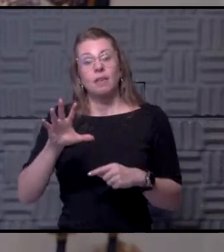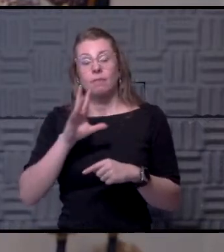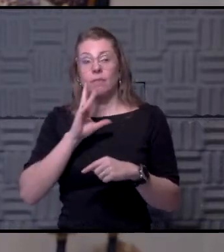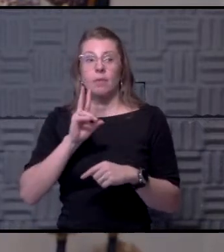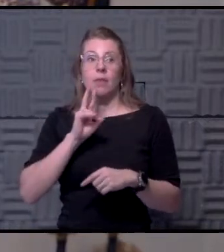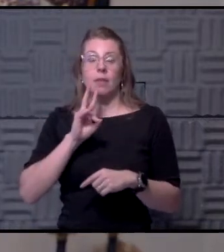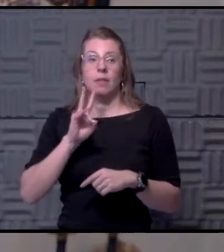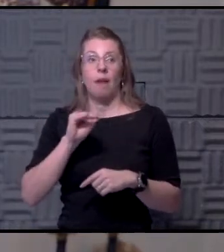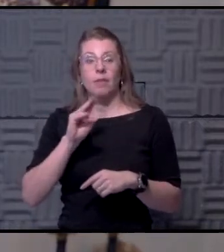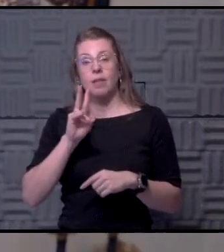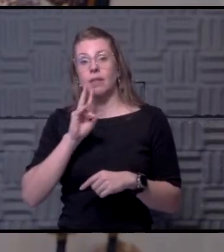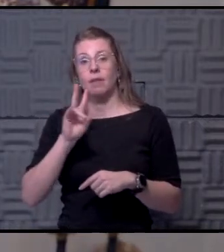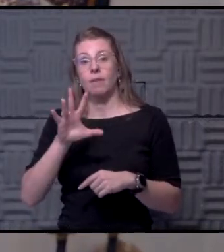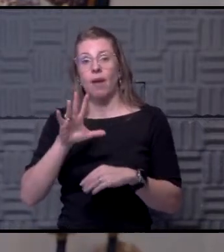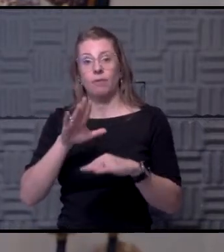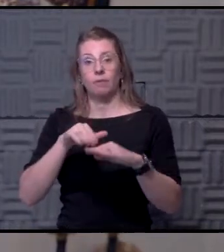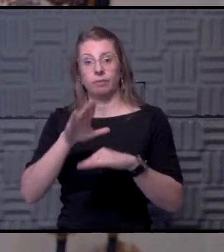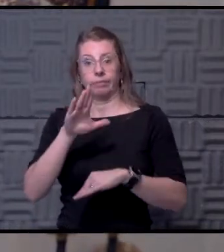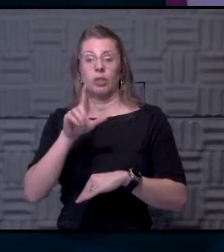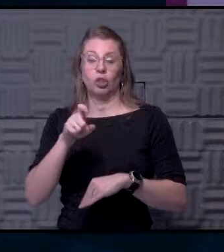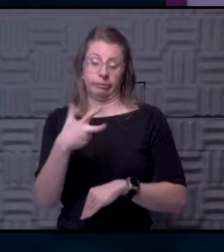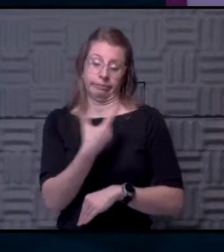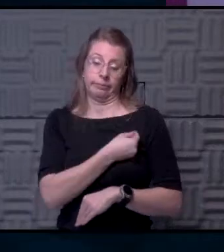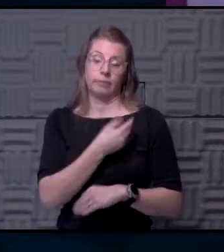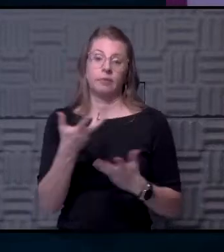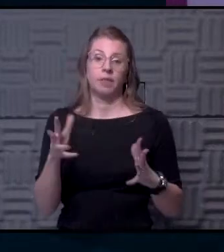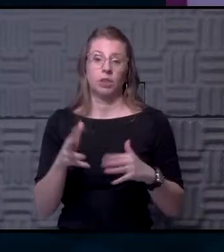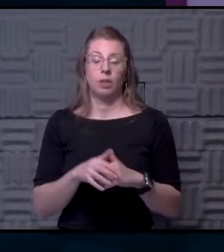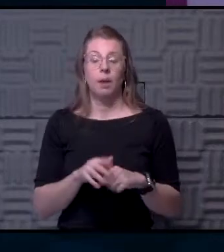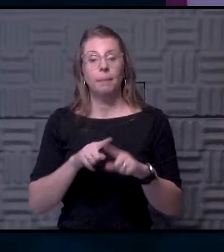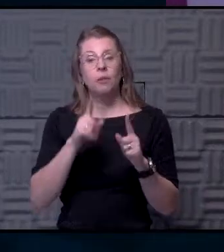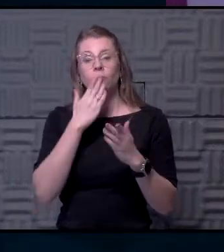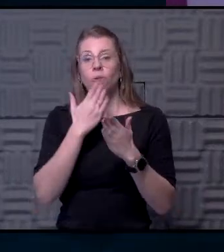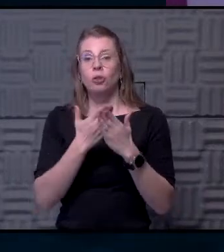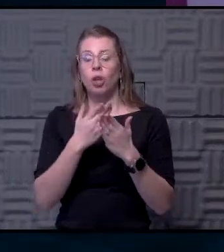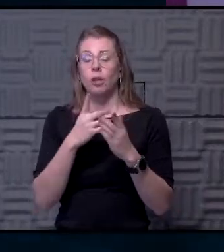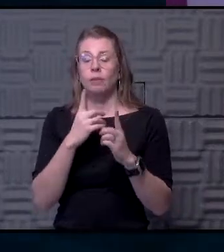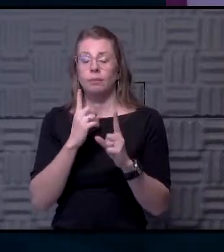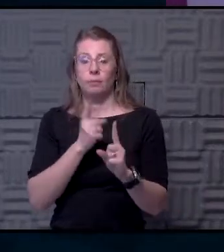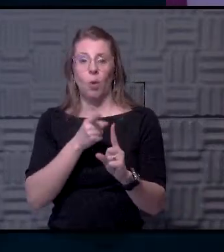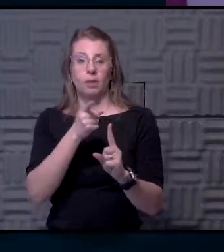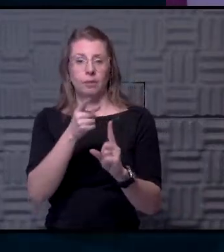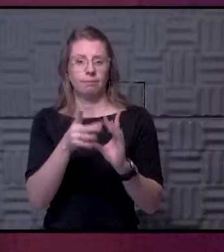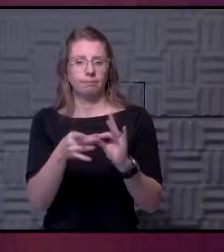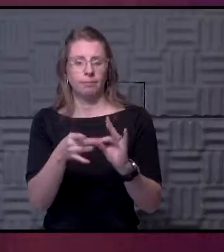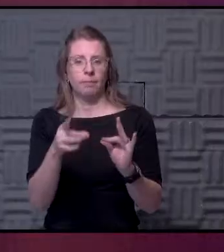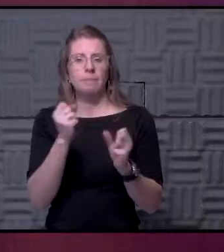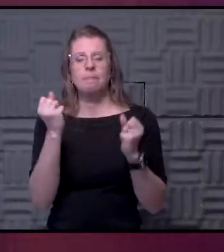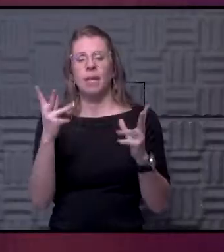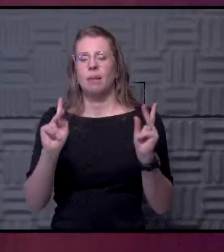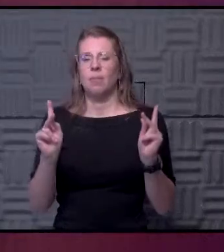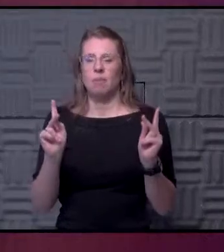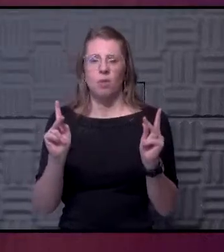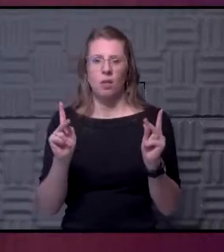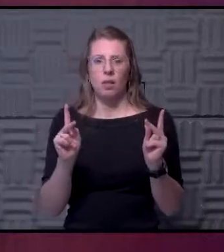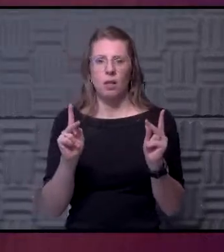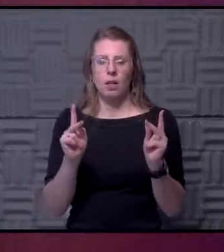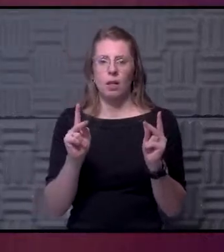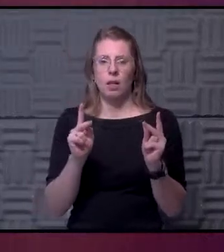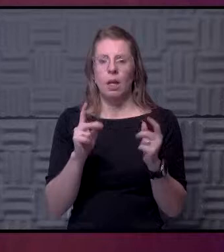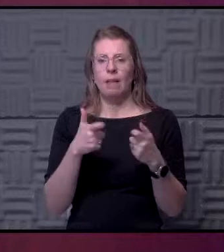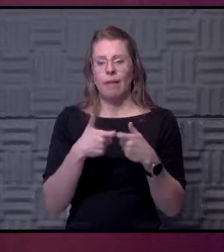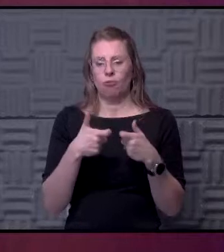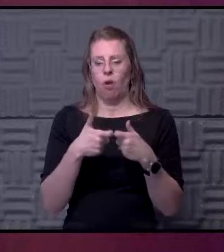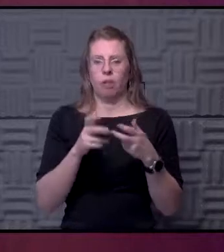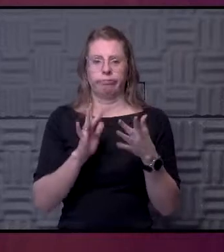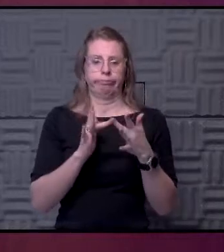70-year-olds, they should be vaccinated. Yeah, I think, but it's a good point you raise, which is that many people are not electronically literate.